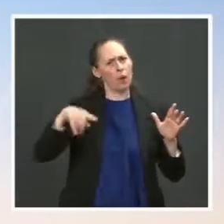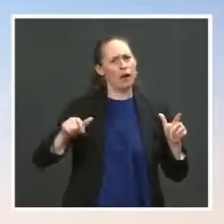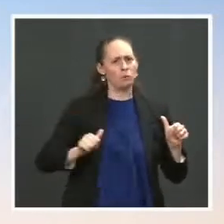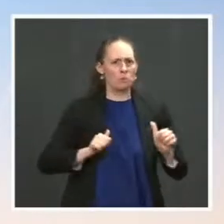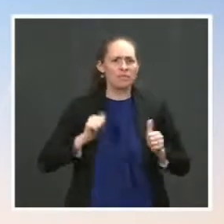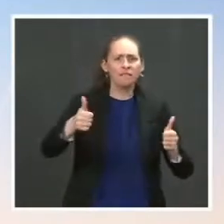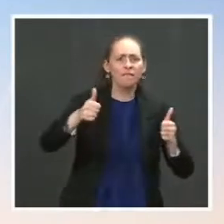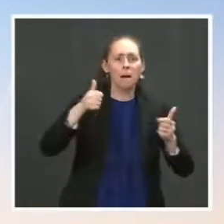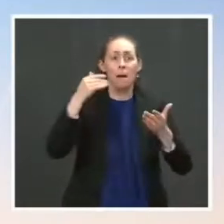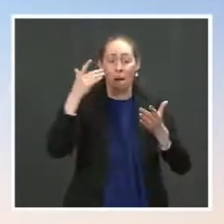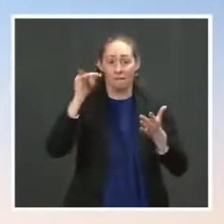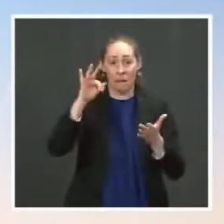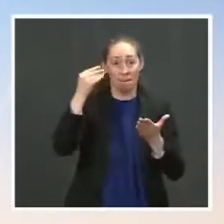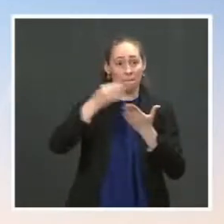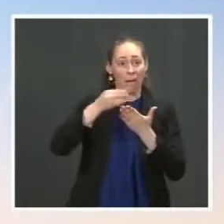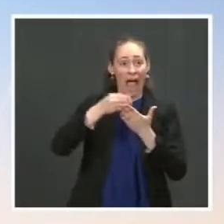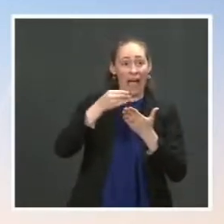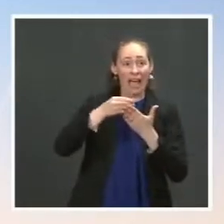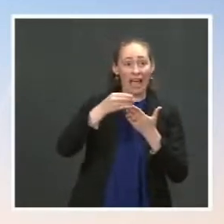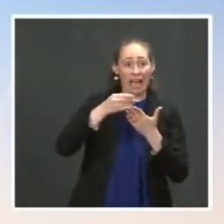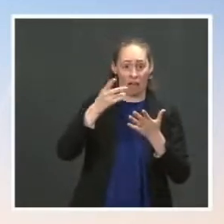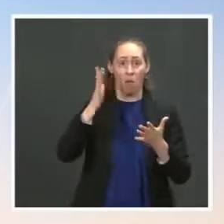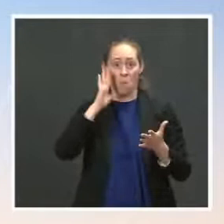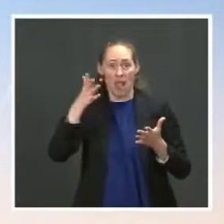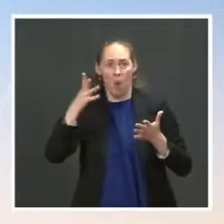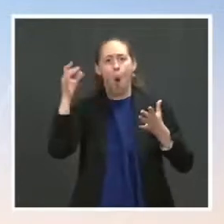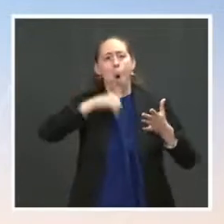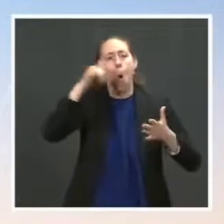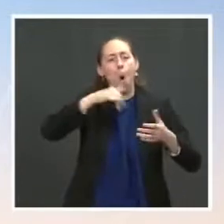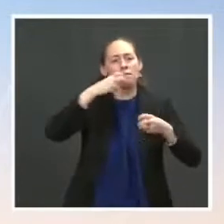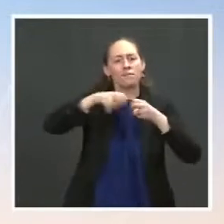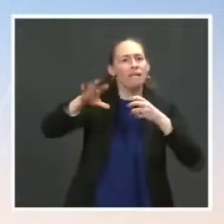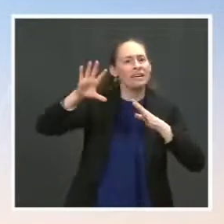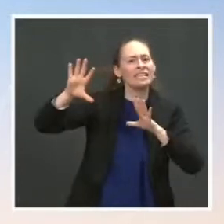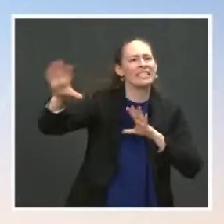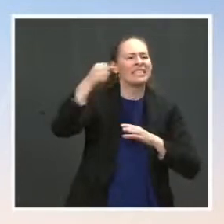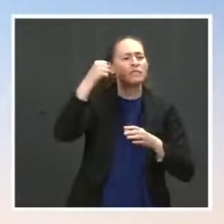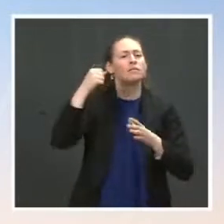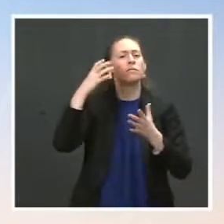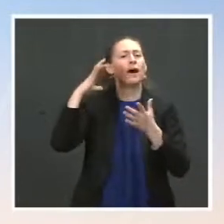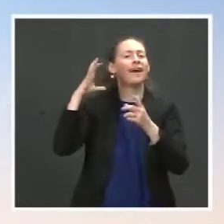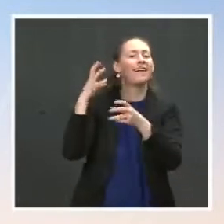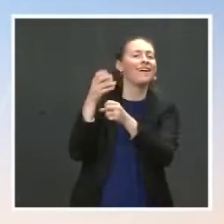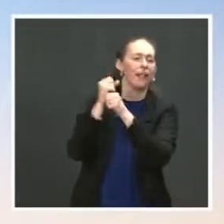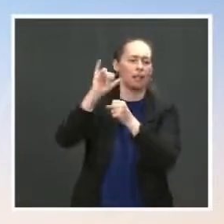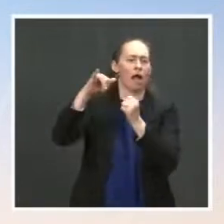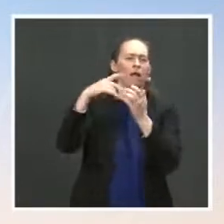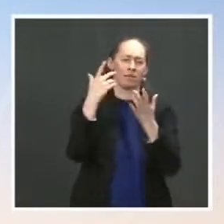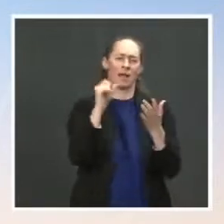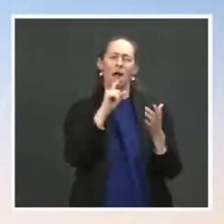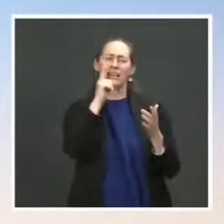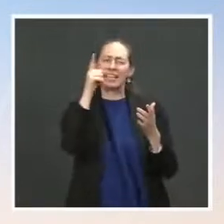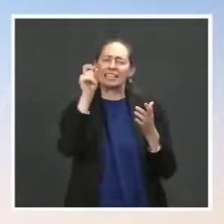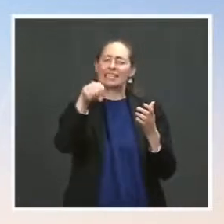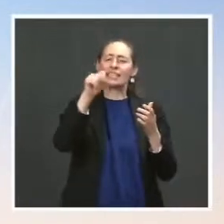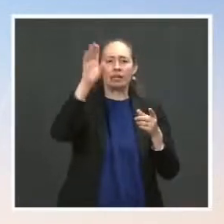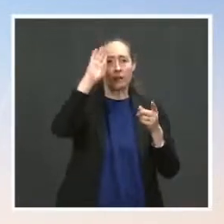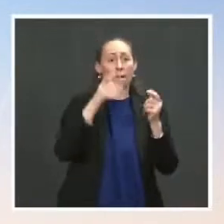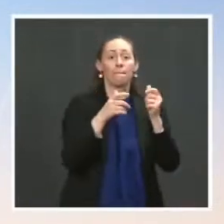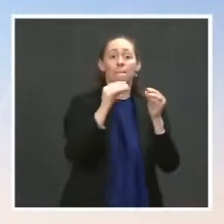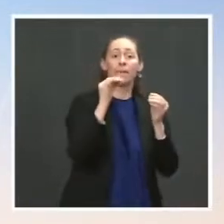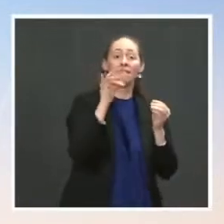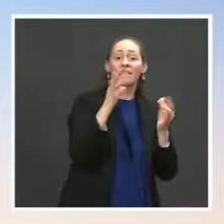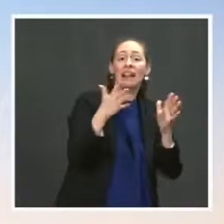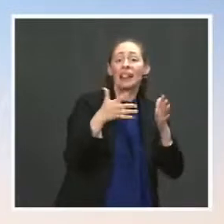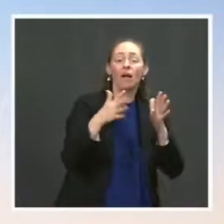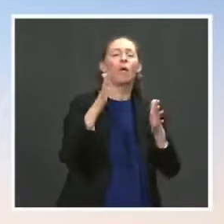And so part of what we're trying to do here is make sure there's an ample set of resources to go around so that some communities may